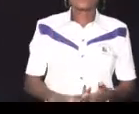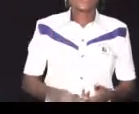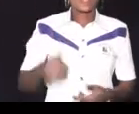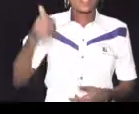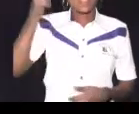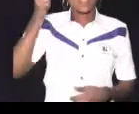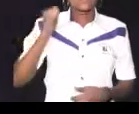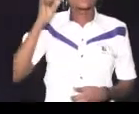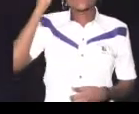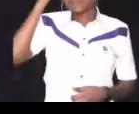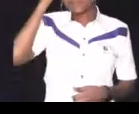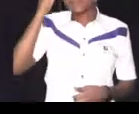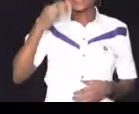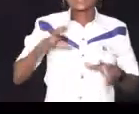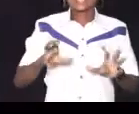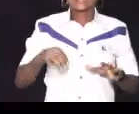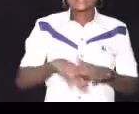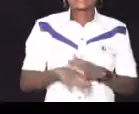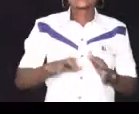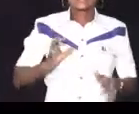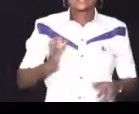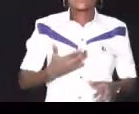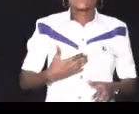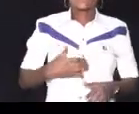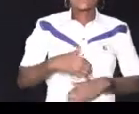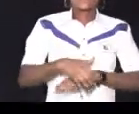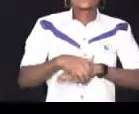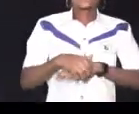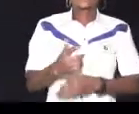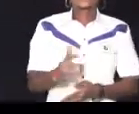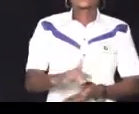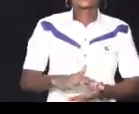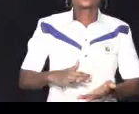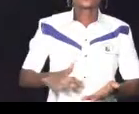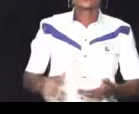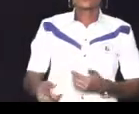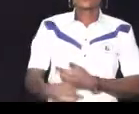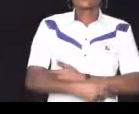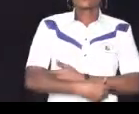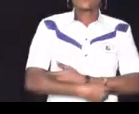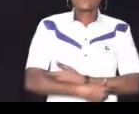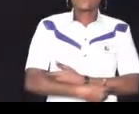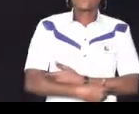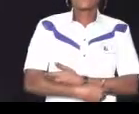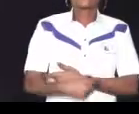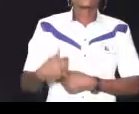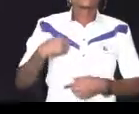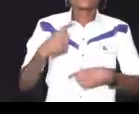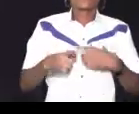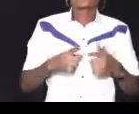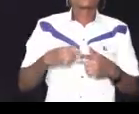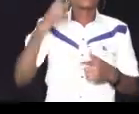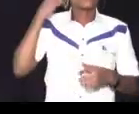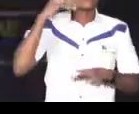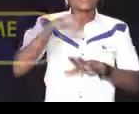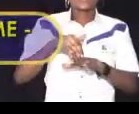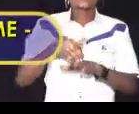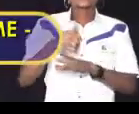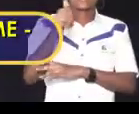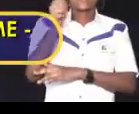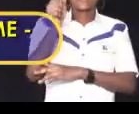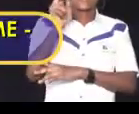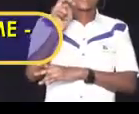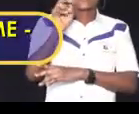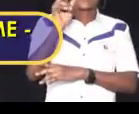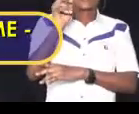Welcome to Auntie Fumi's class. In our English Studies lesson today, we will look at antonyms. Yes, that's